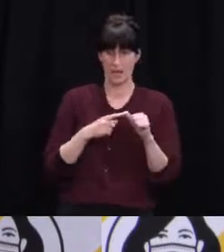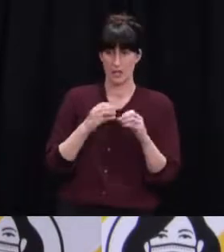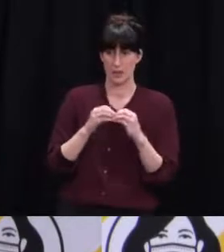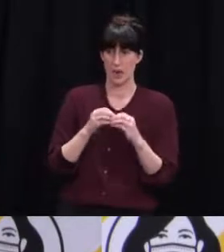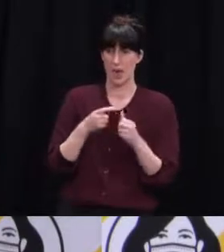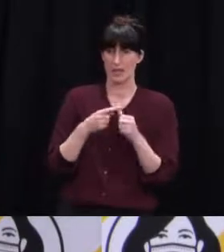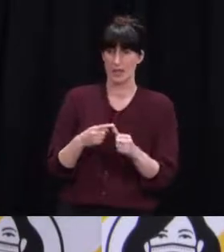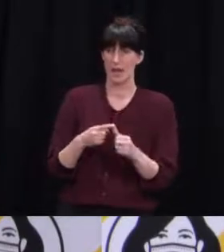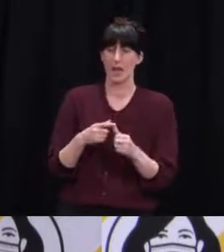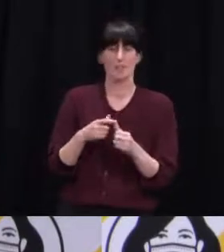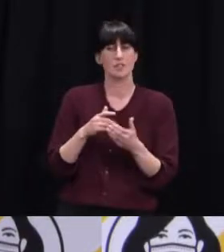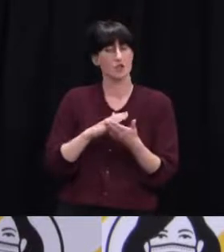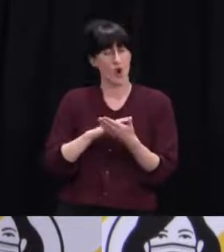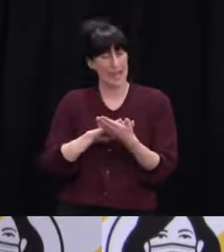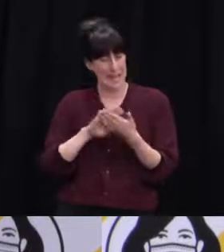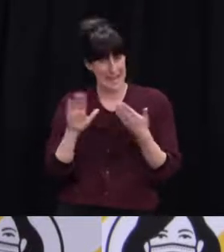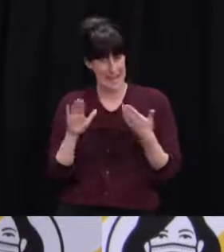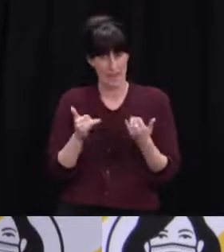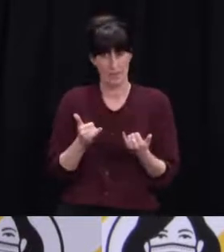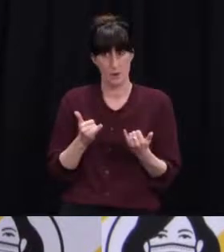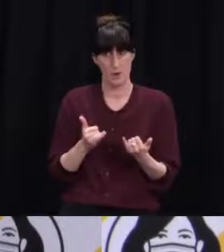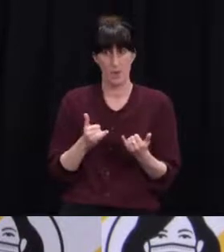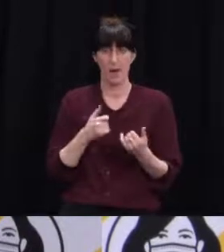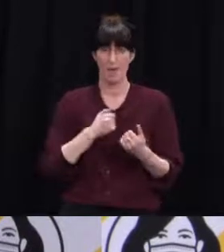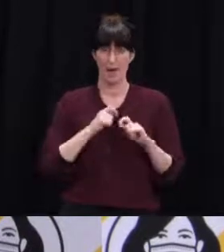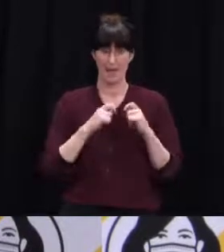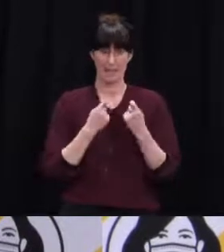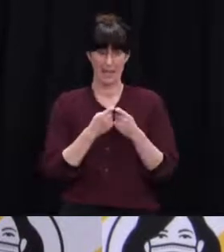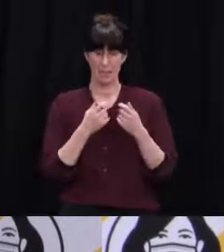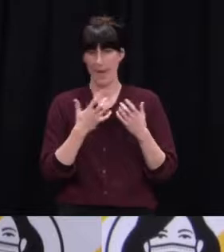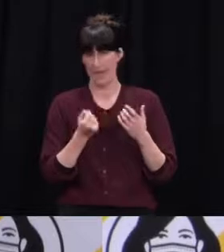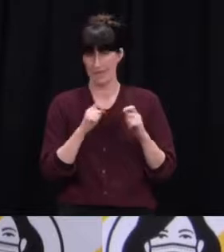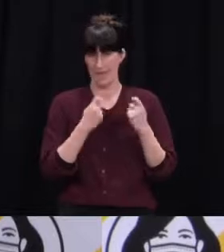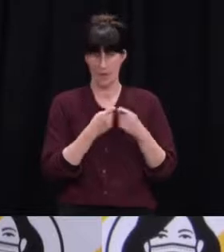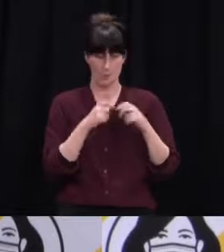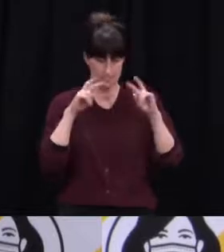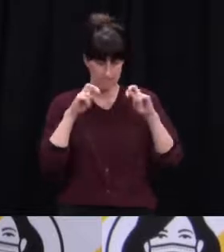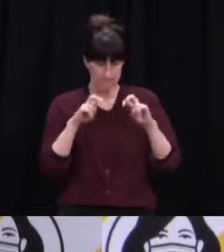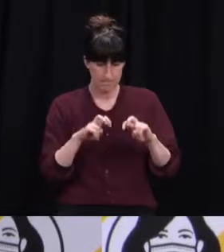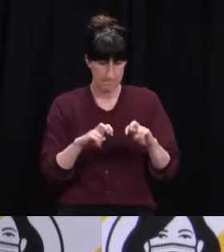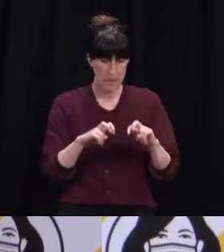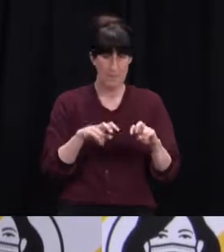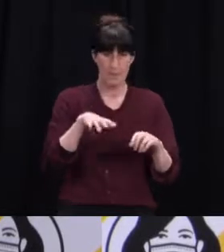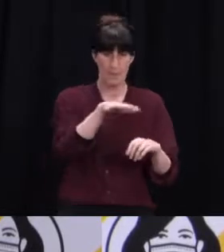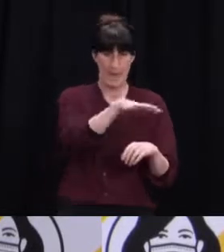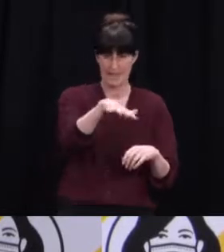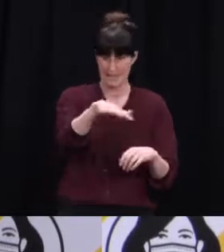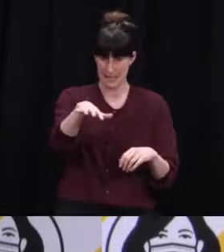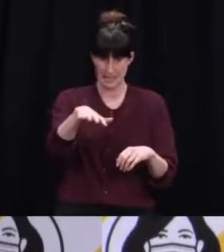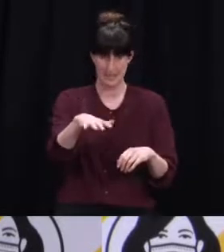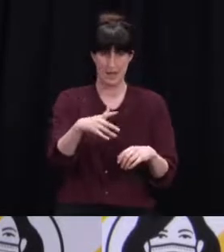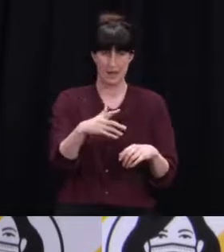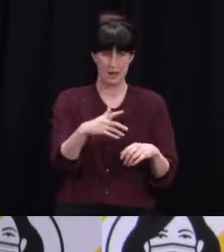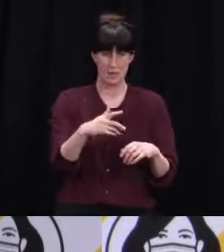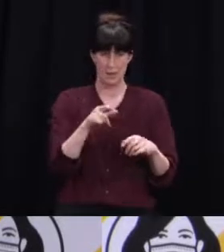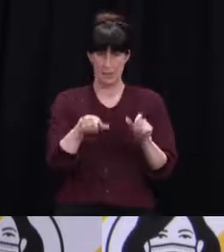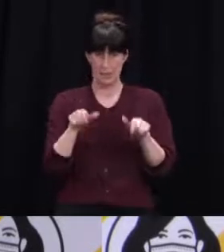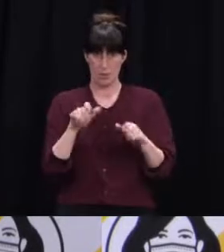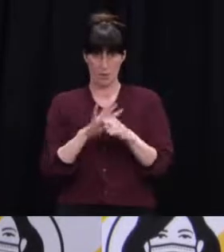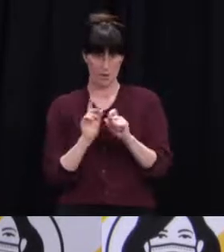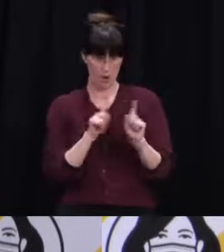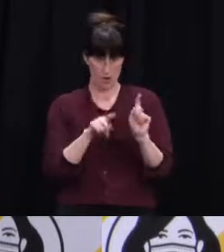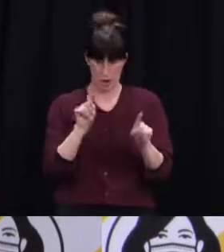don't know that we've seen... It's not clear at the moment, yeah. But what we're doing, I've got a team who are going through all the data on locations